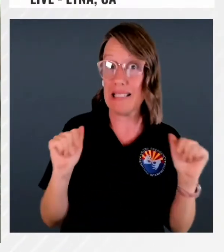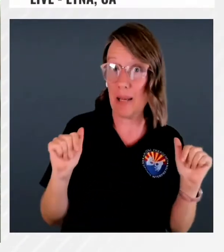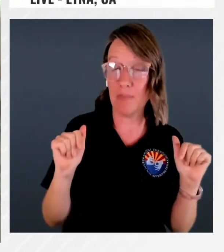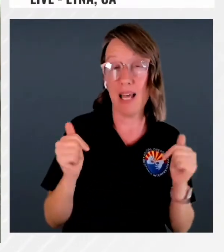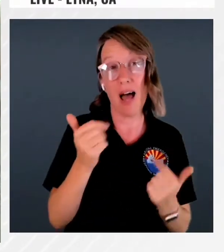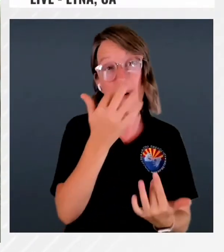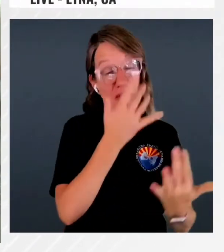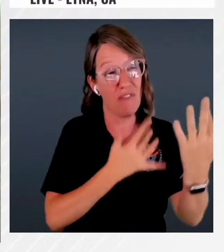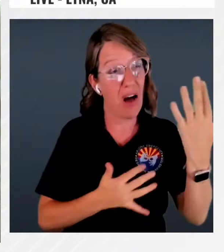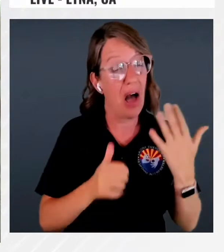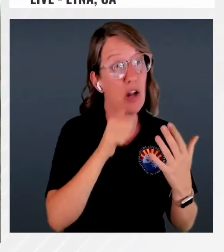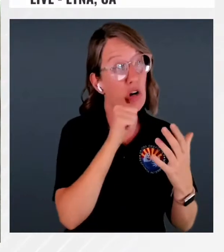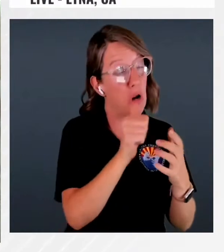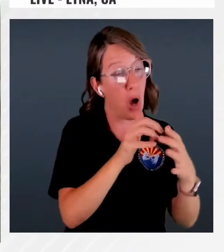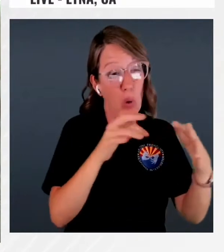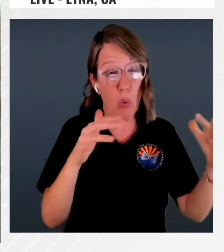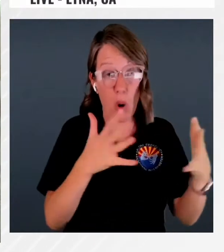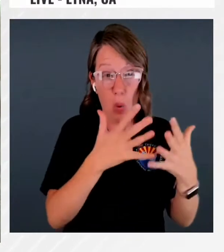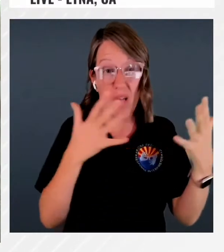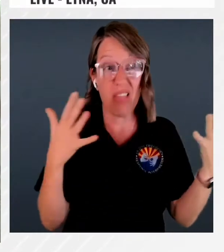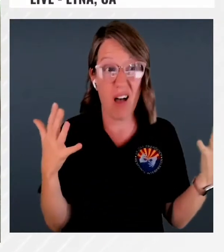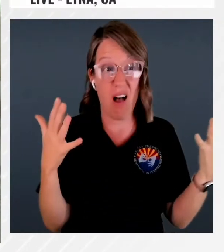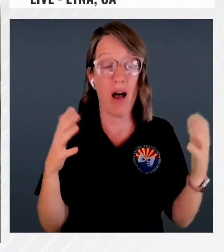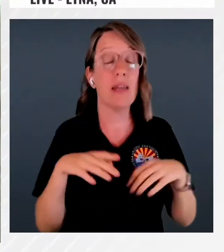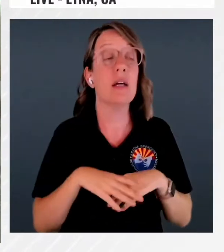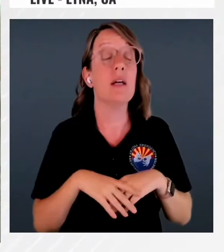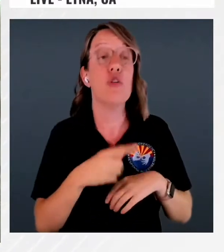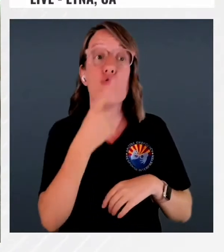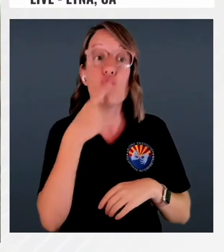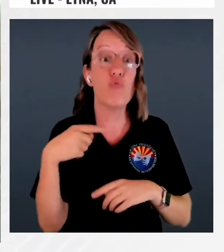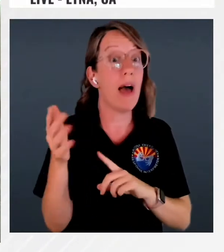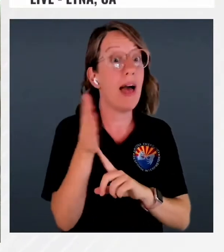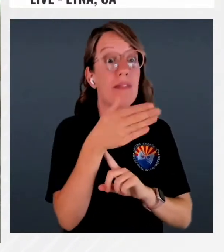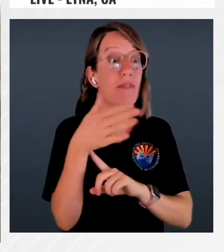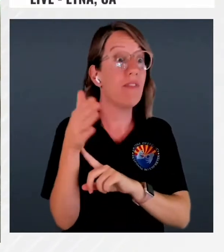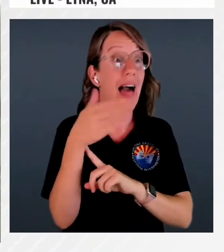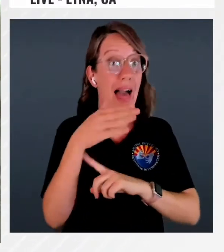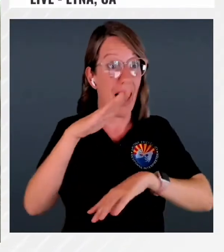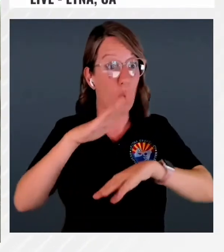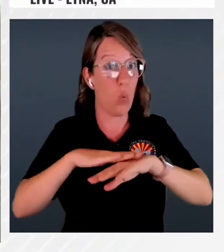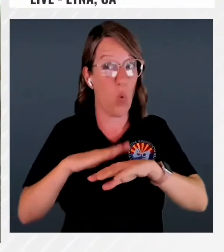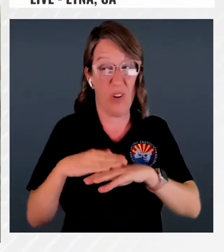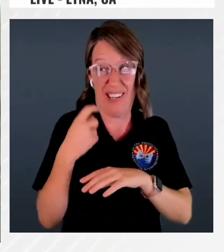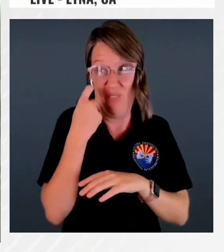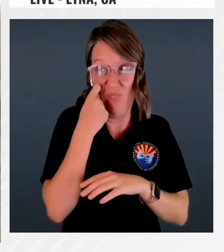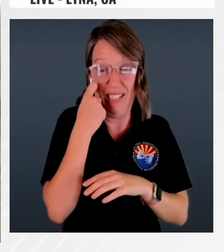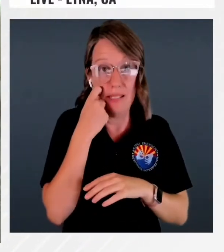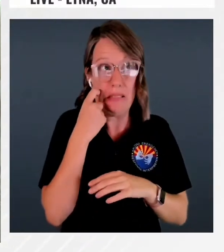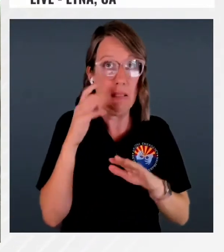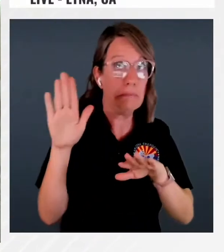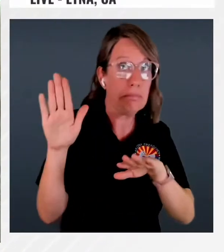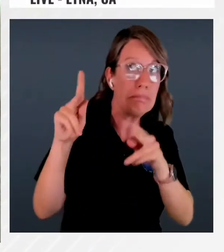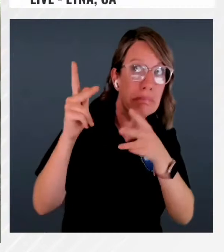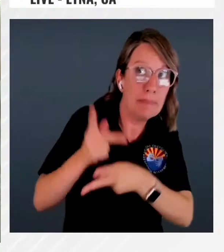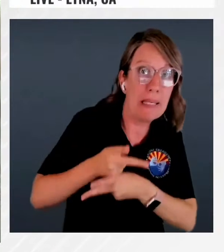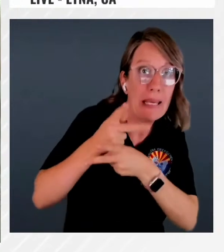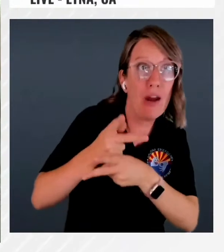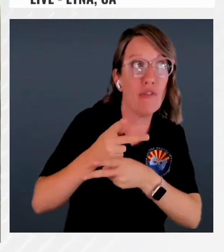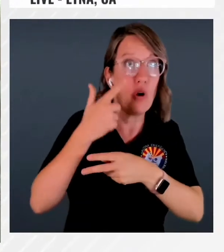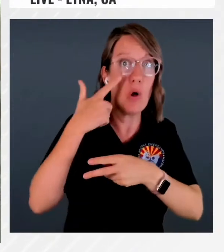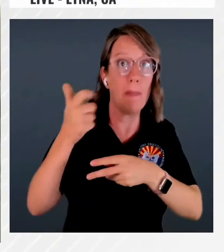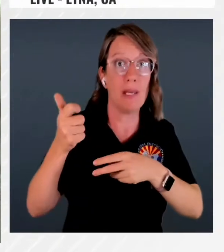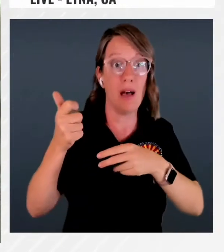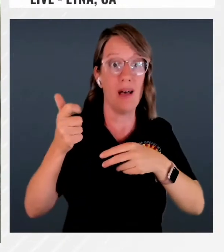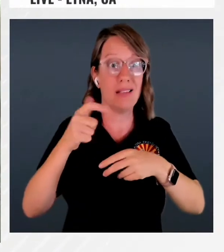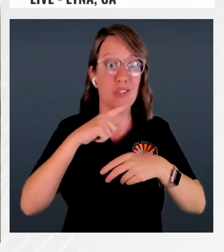it was for dry lightning. So when we have these conditions, we have dry conditions. Over